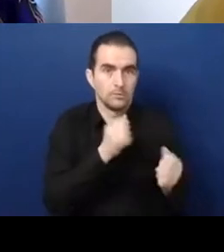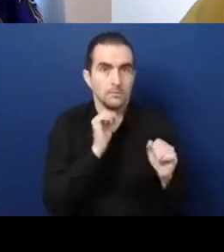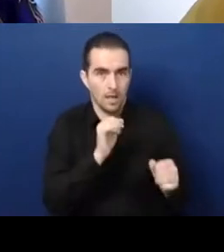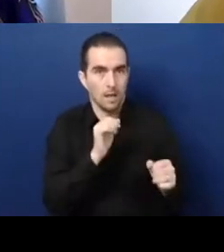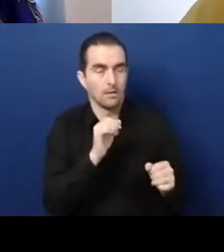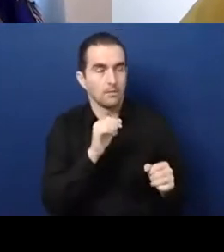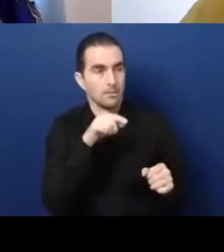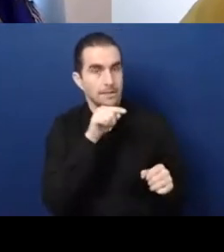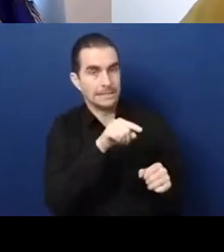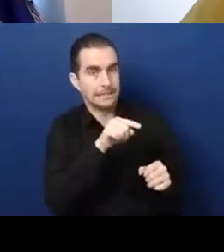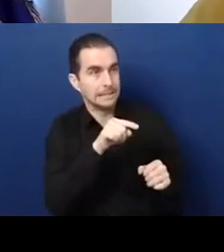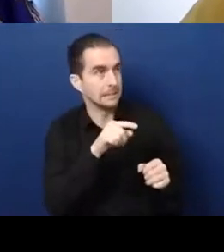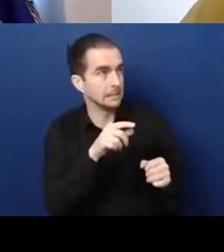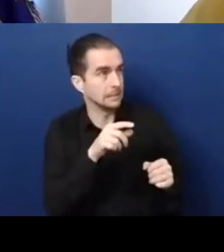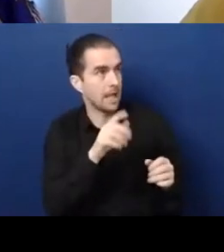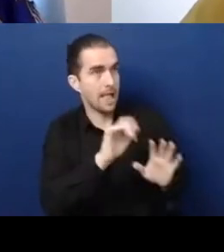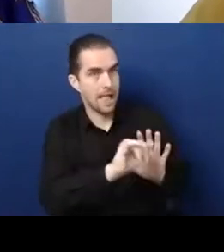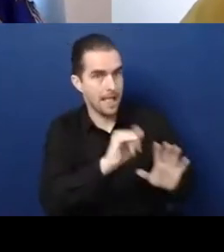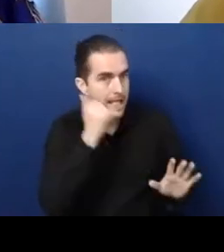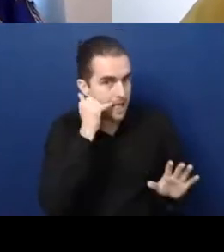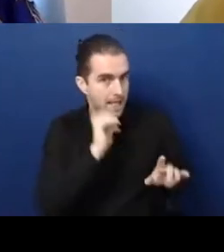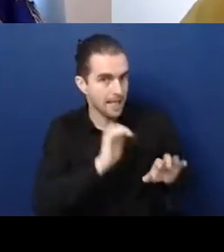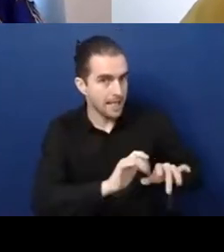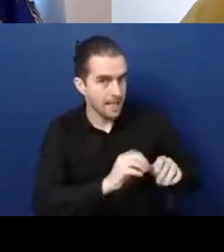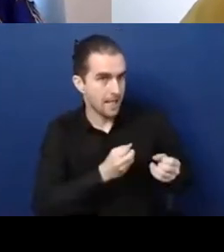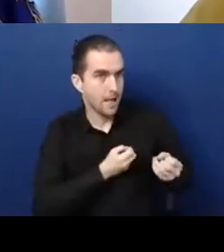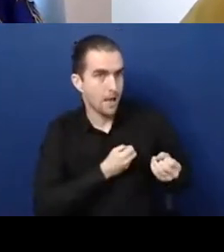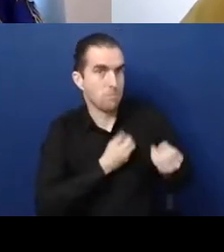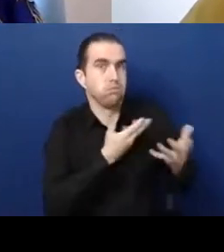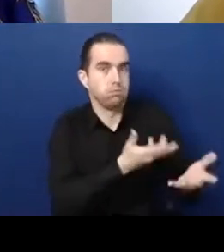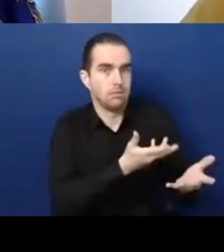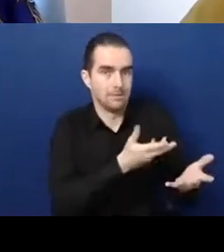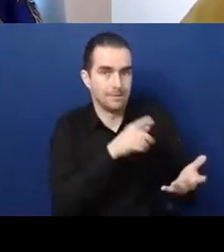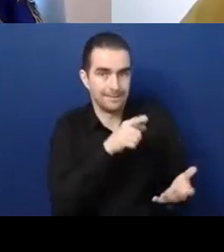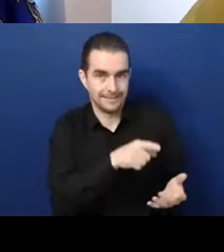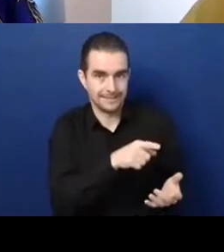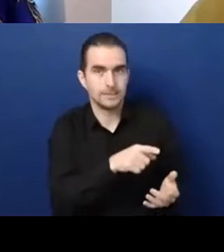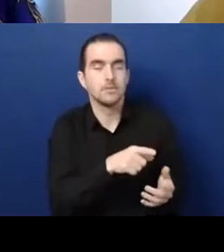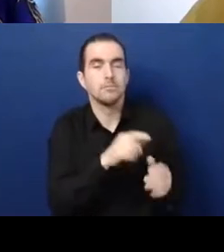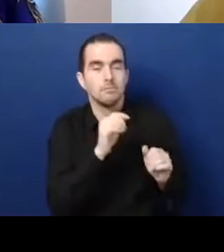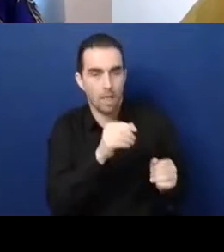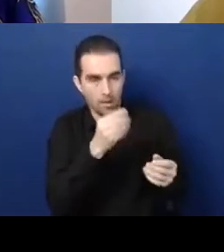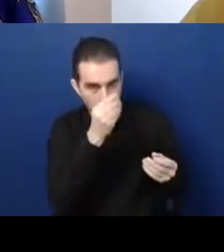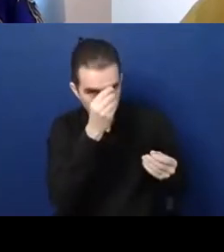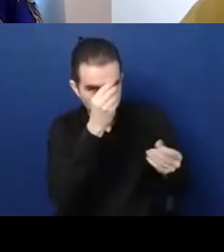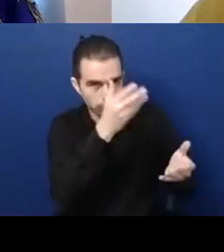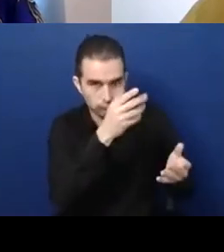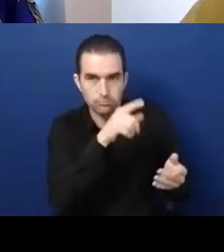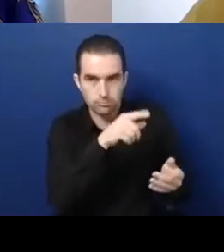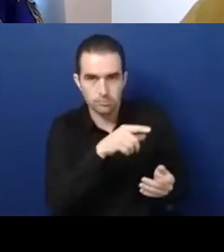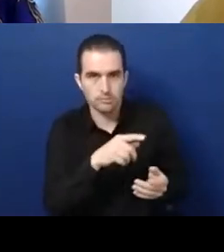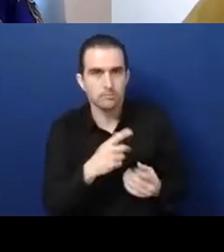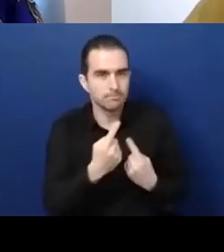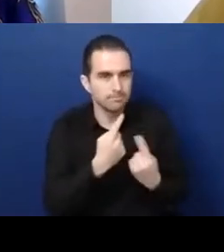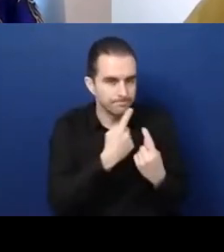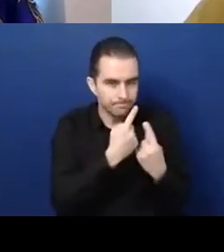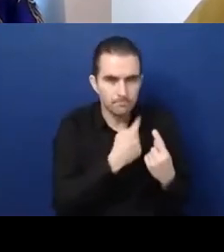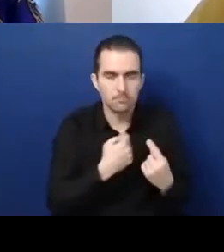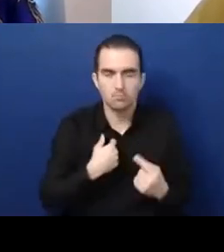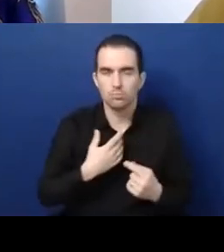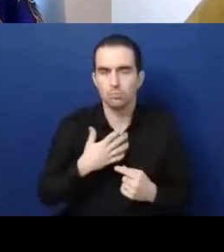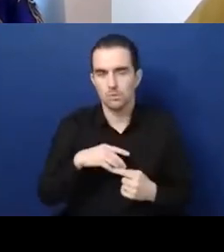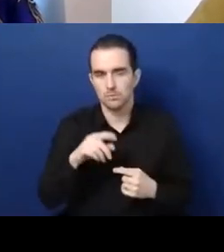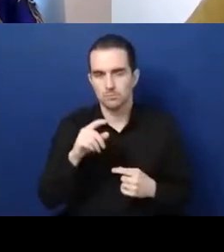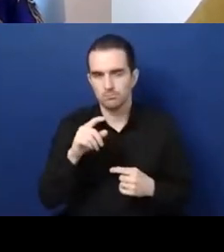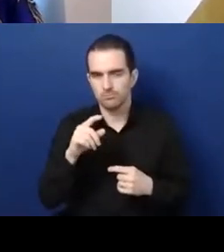questions about the Speak Up system and then the formats of your policies, please. Yes, a lot